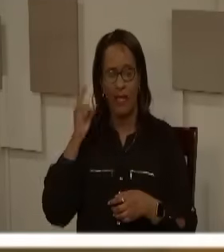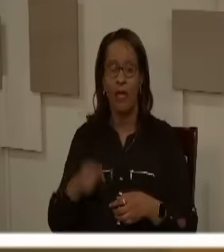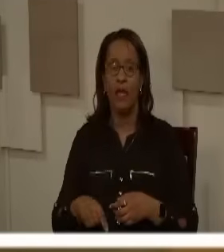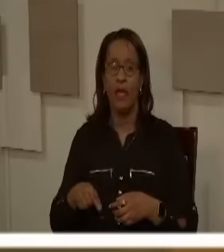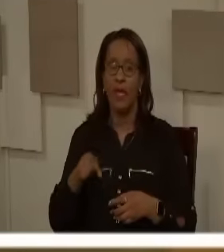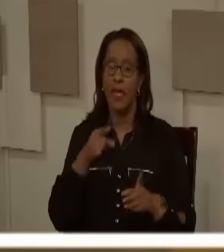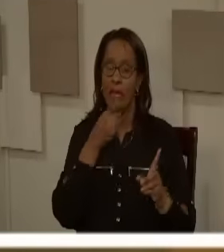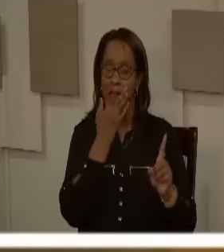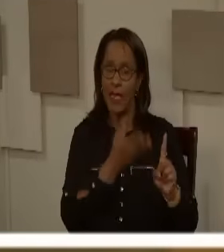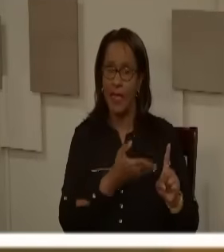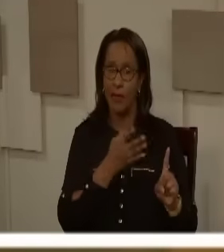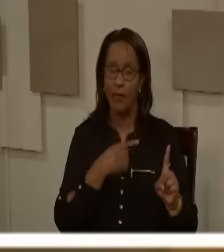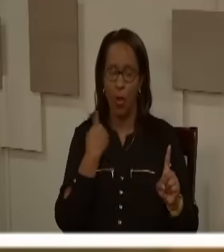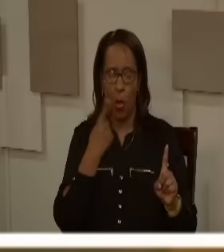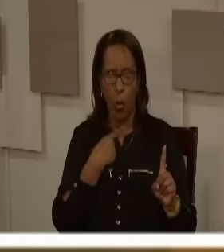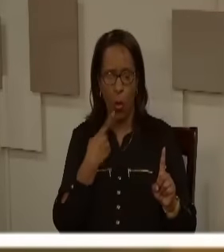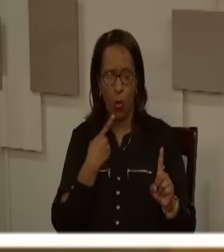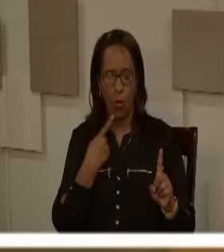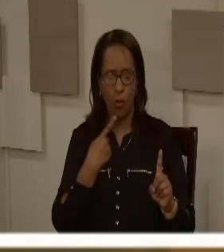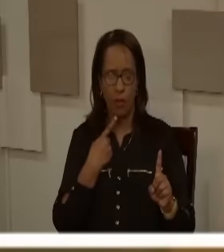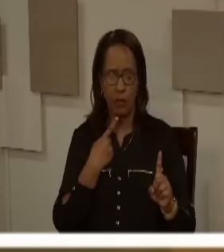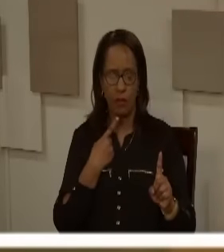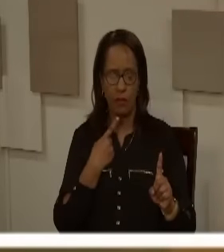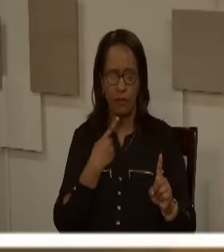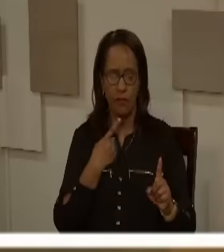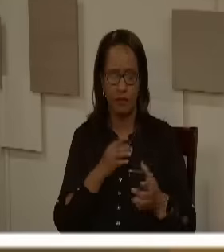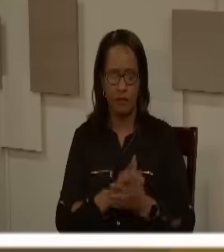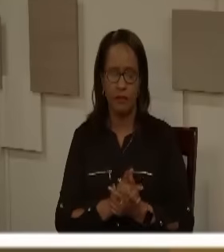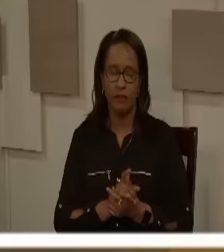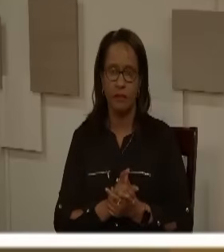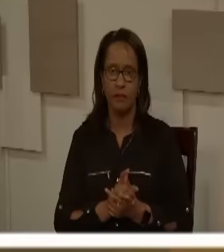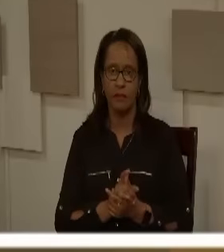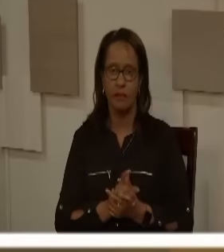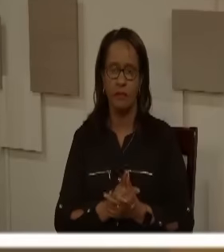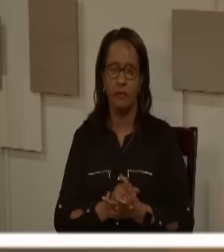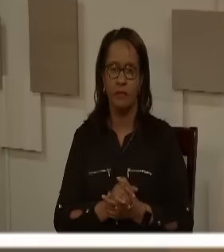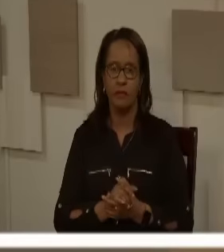periphery. What do you all think? Huh?